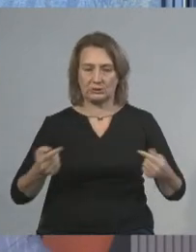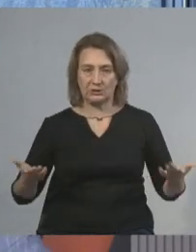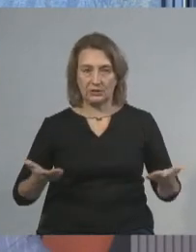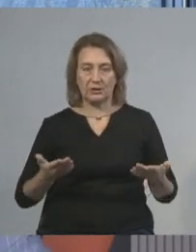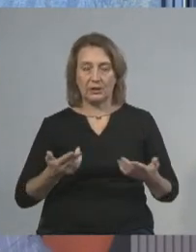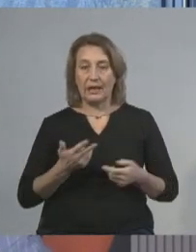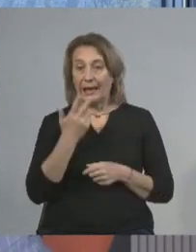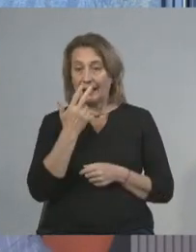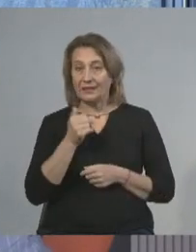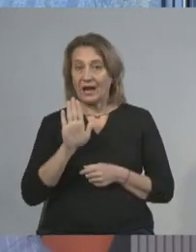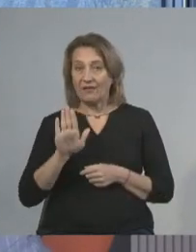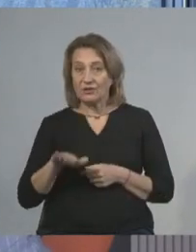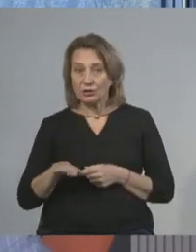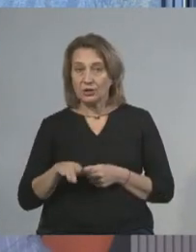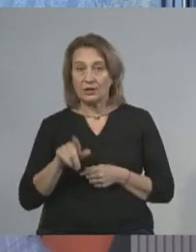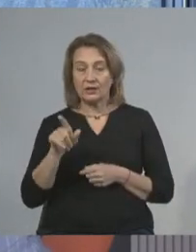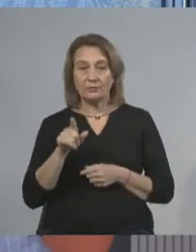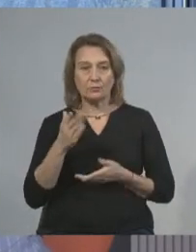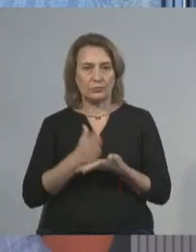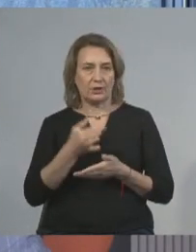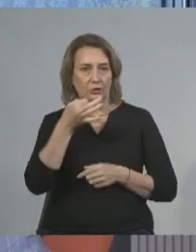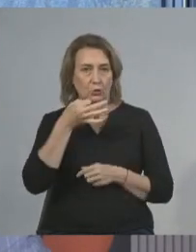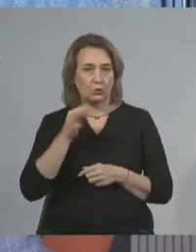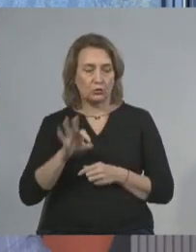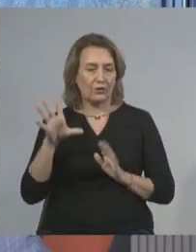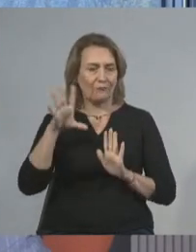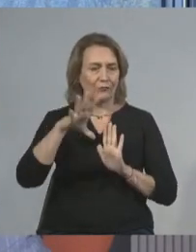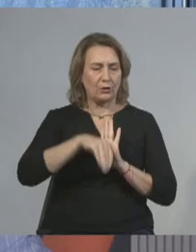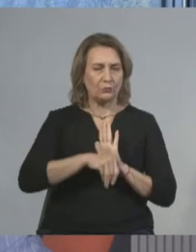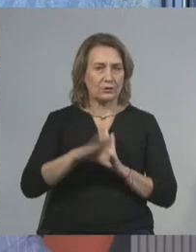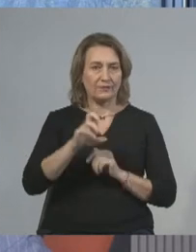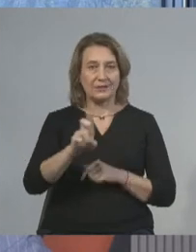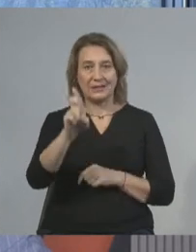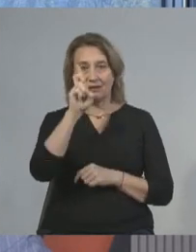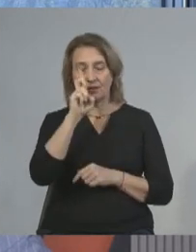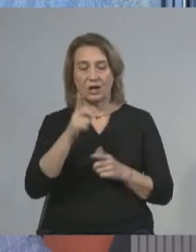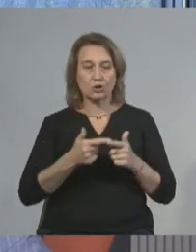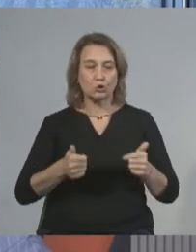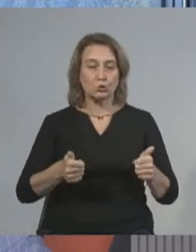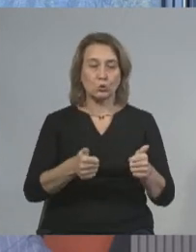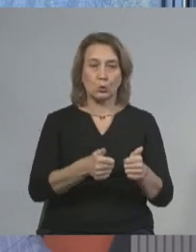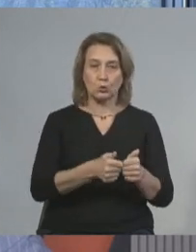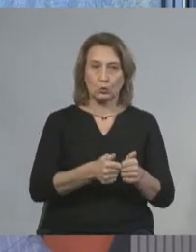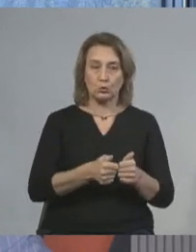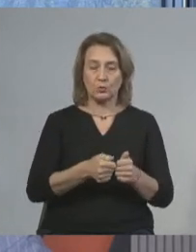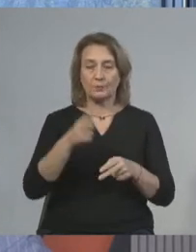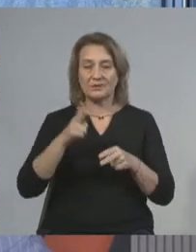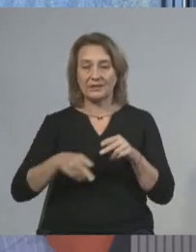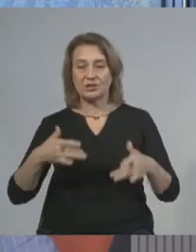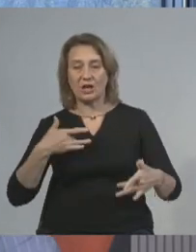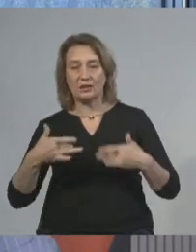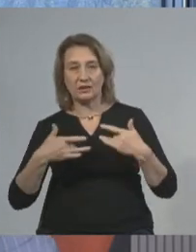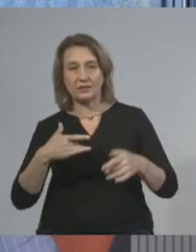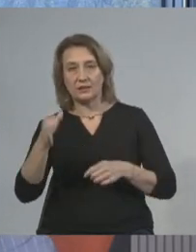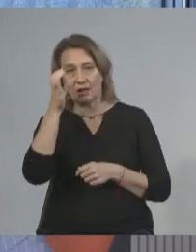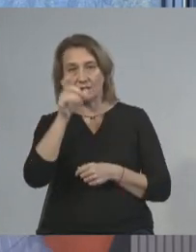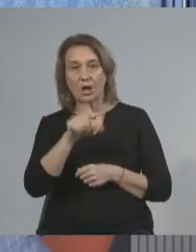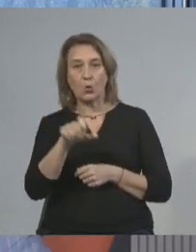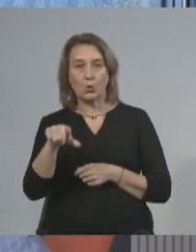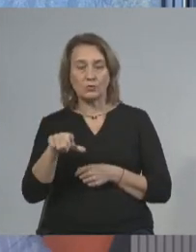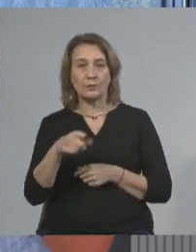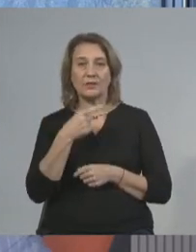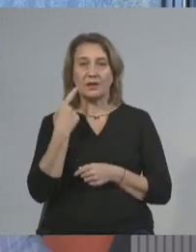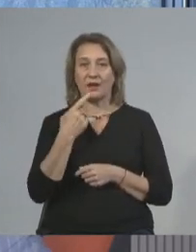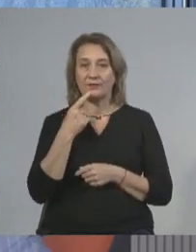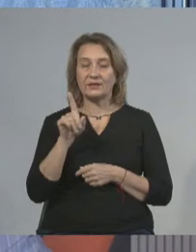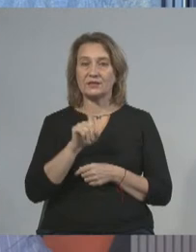they have skills and a huge experience where everyone is involved starting from state structures and